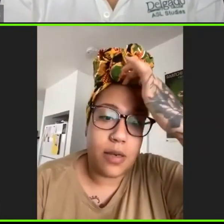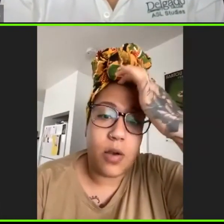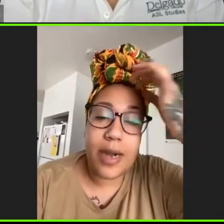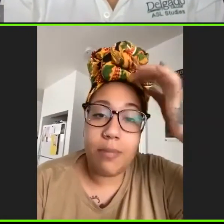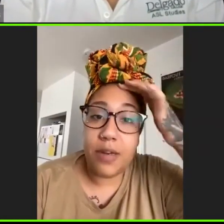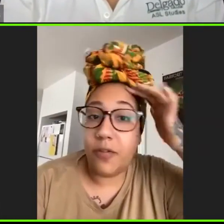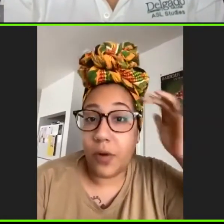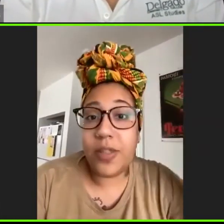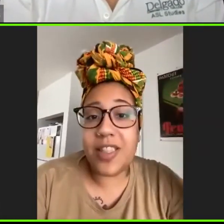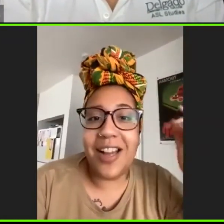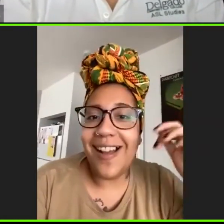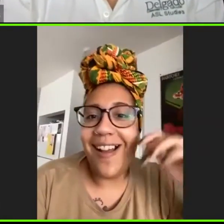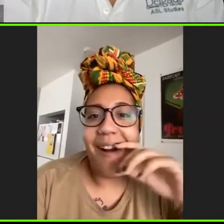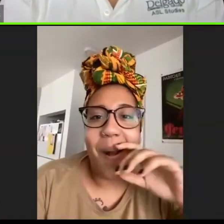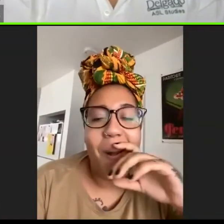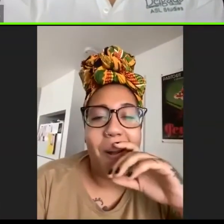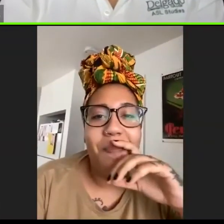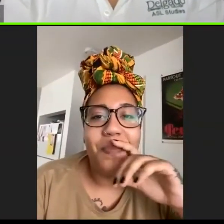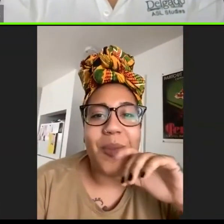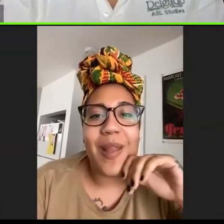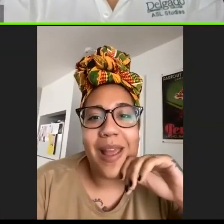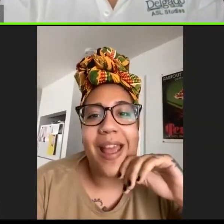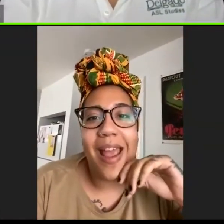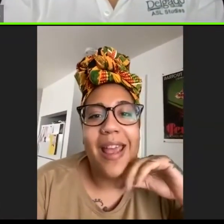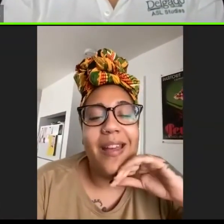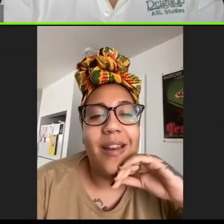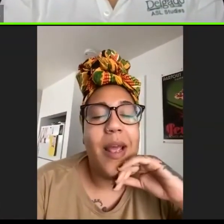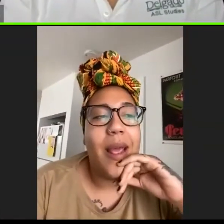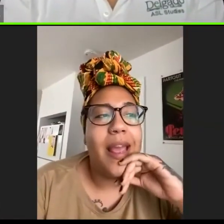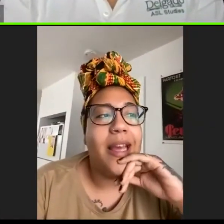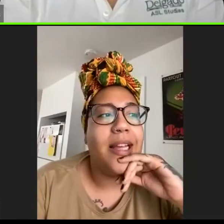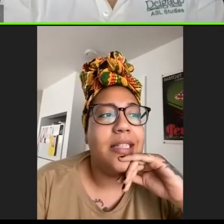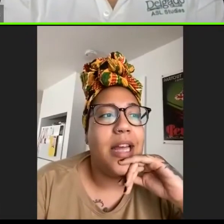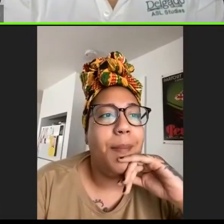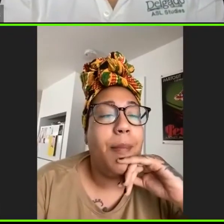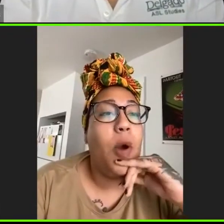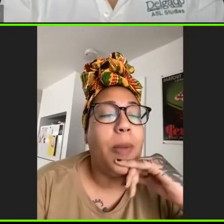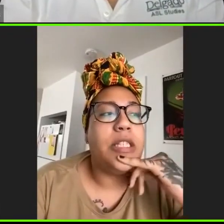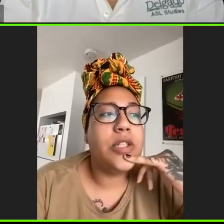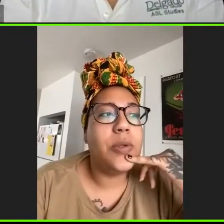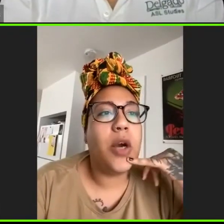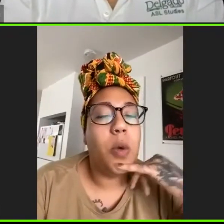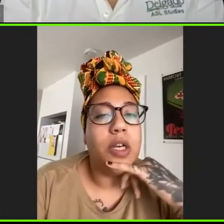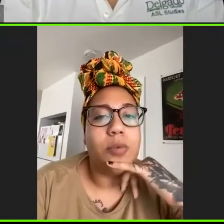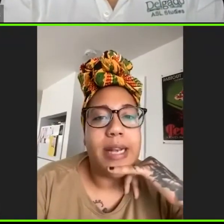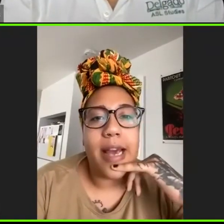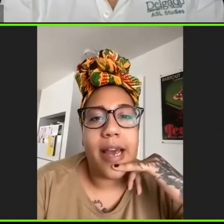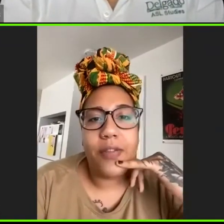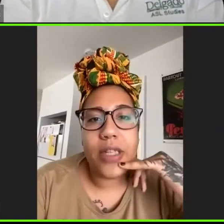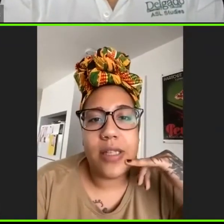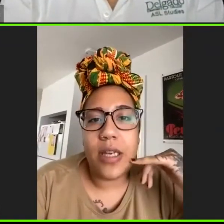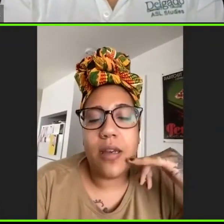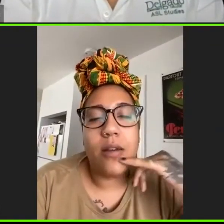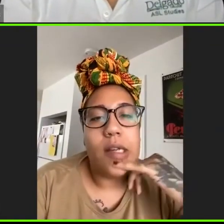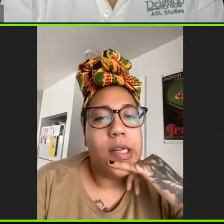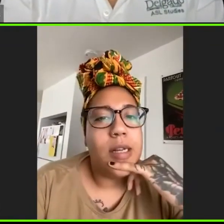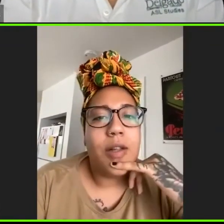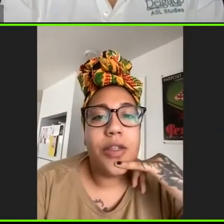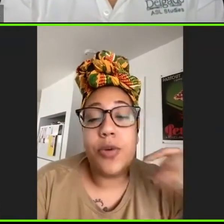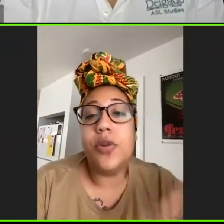is quite a bit of folks. Yes, it is. And I'm hoping to do like a workers' rights